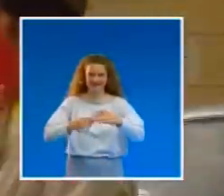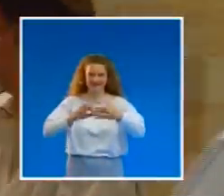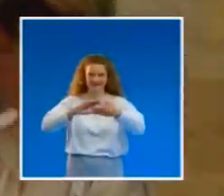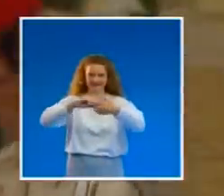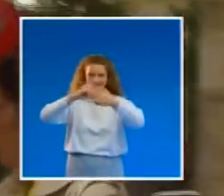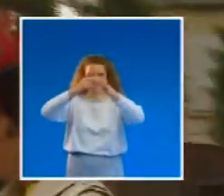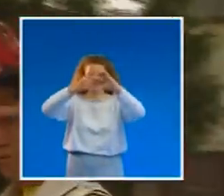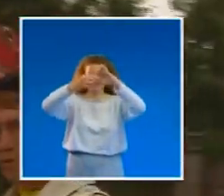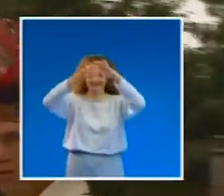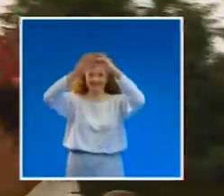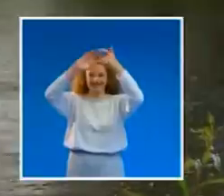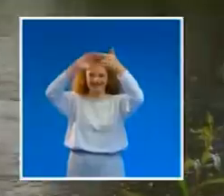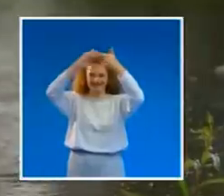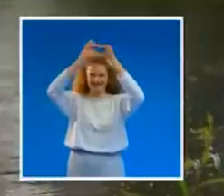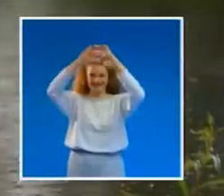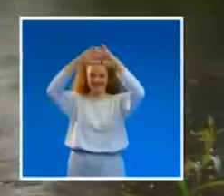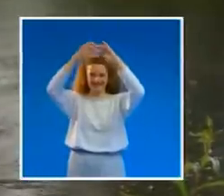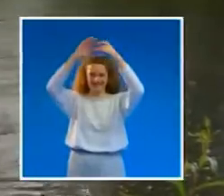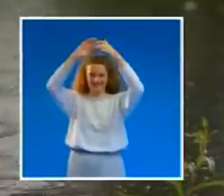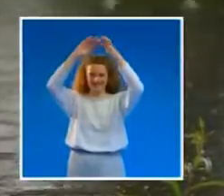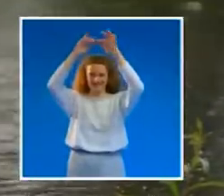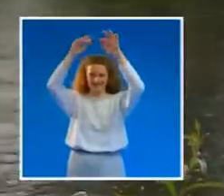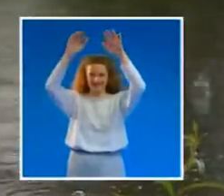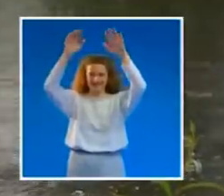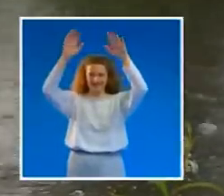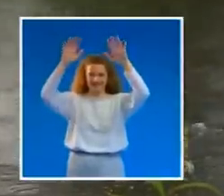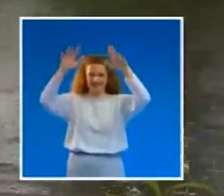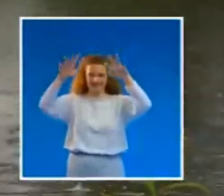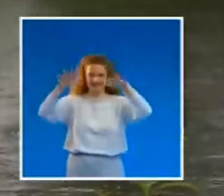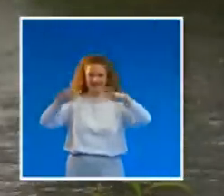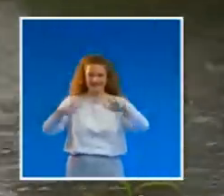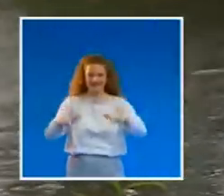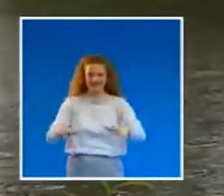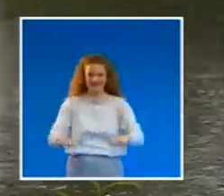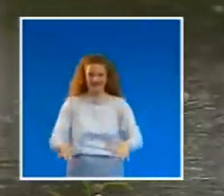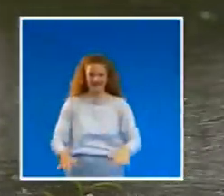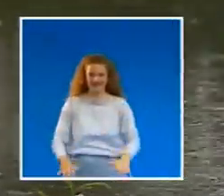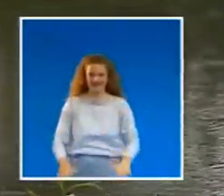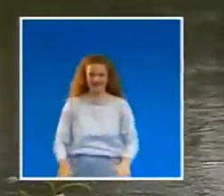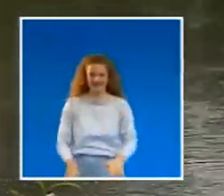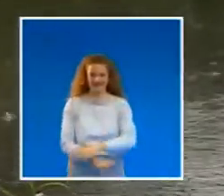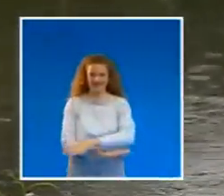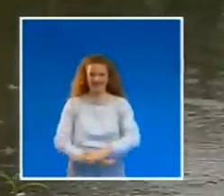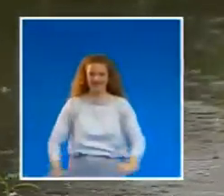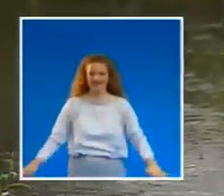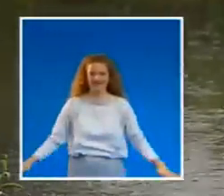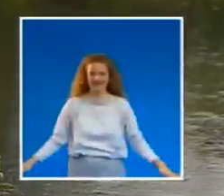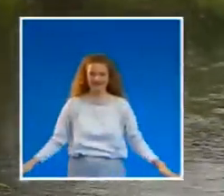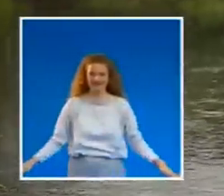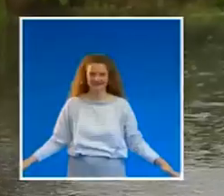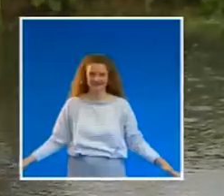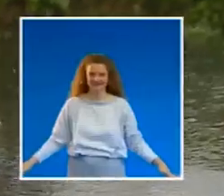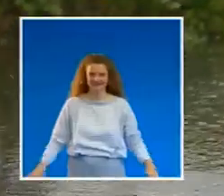Incy wincy spider climbing up the spout. Down came the rain and washed